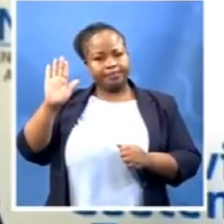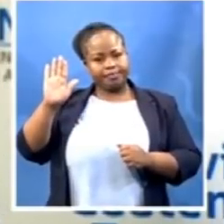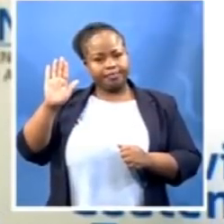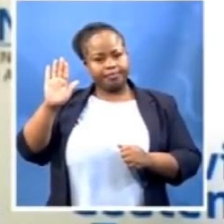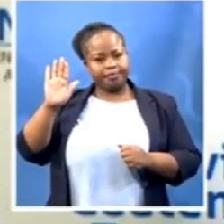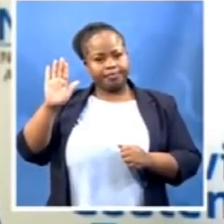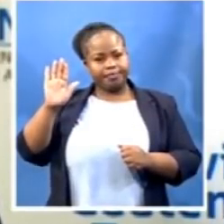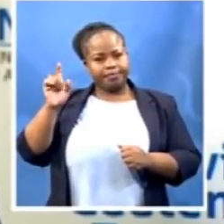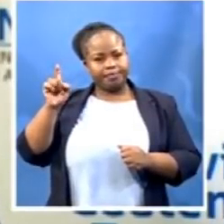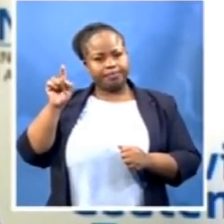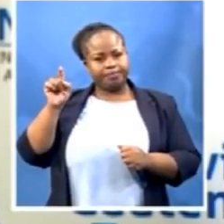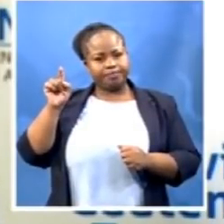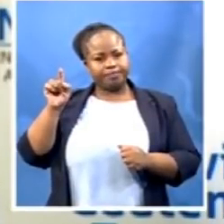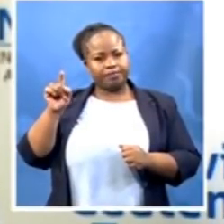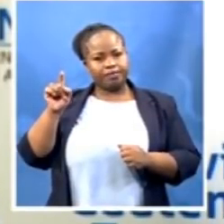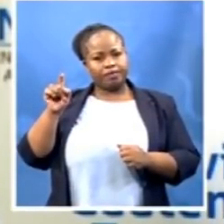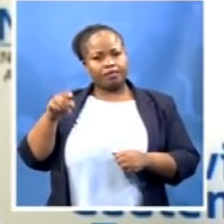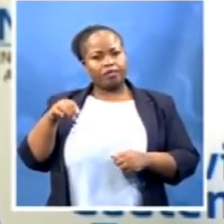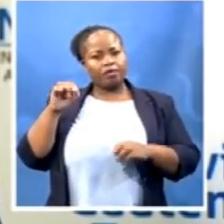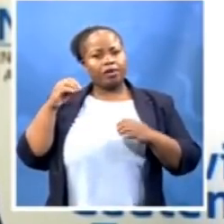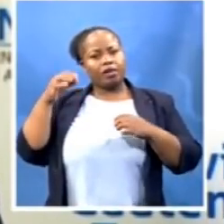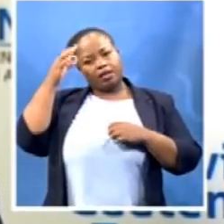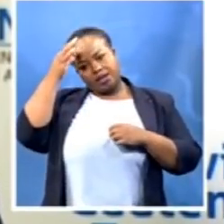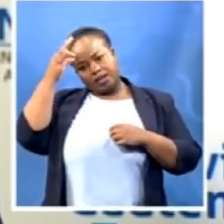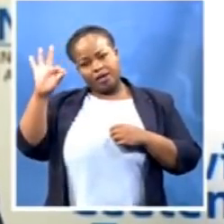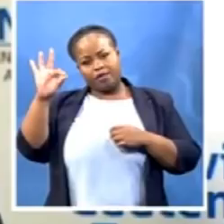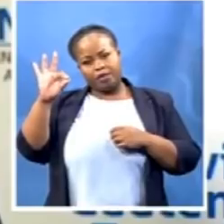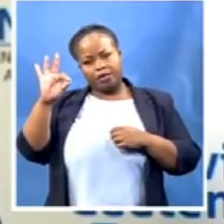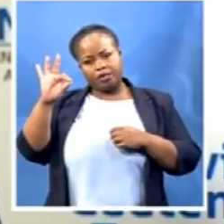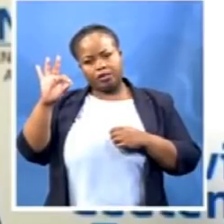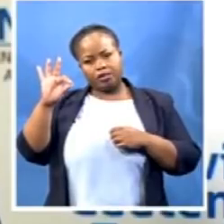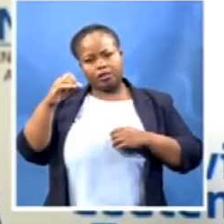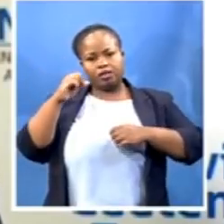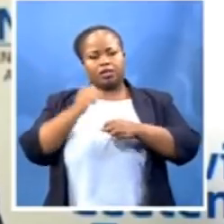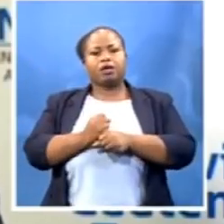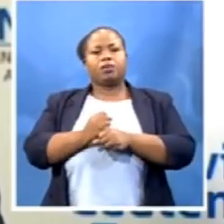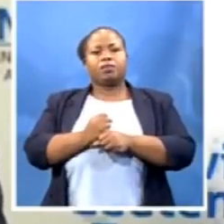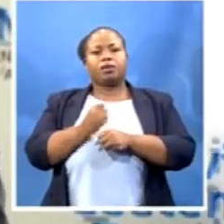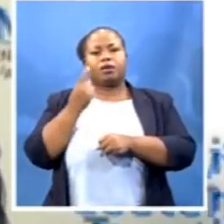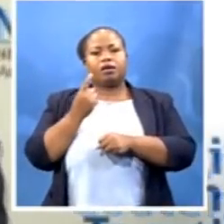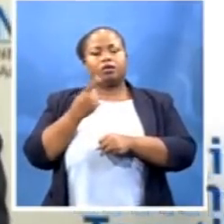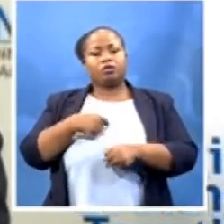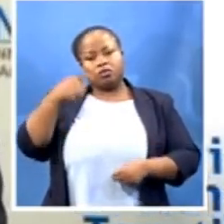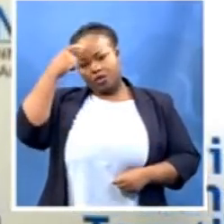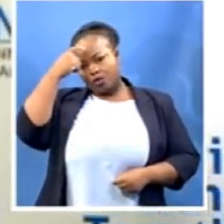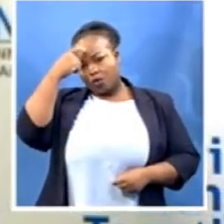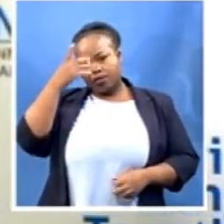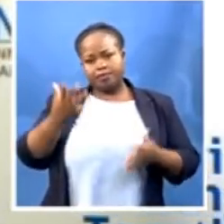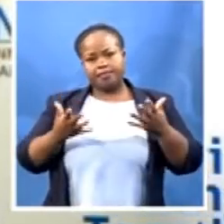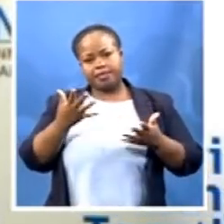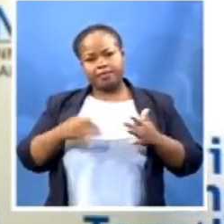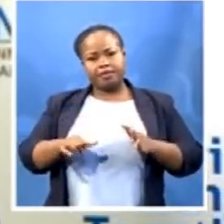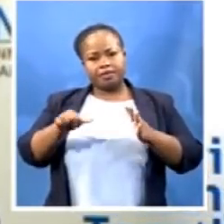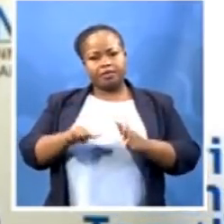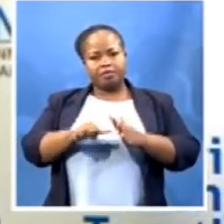properties of government in Gauteng. So we thought it's important that she's part of the press conference,